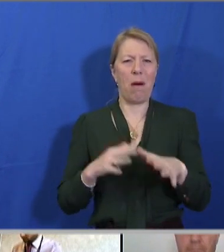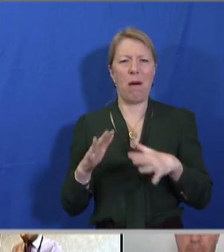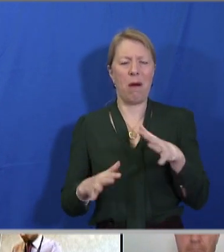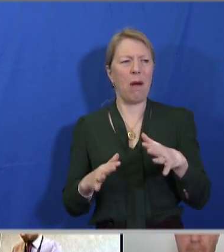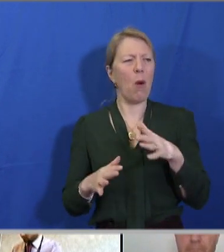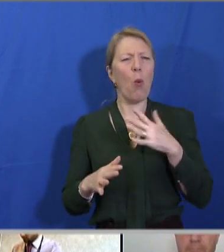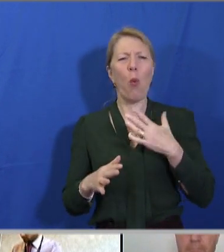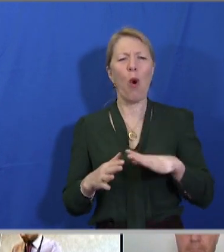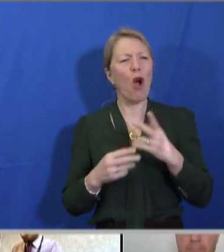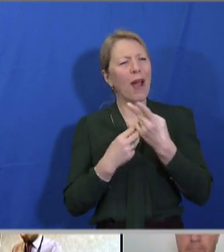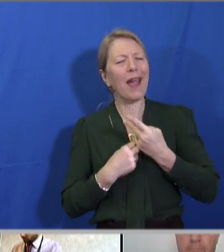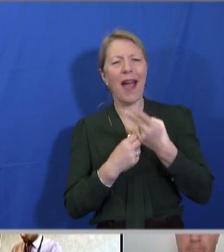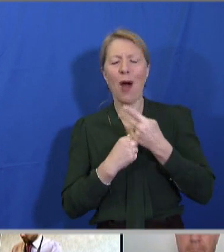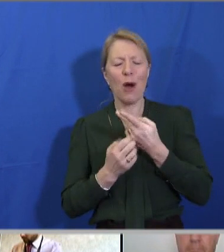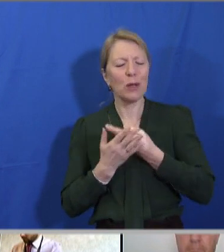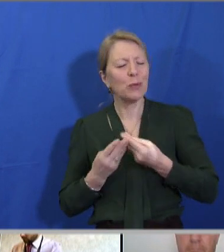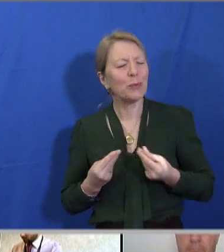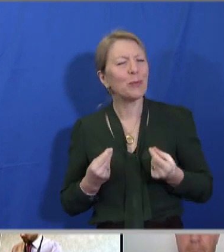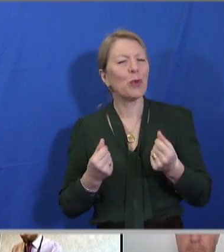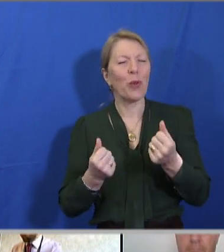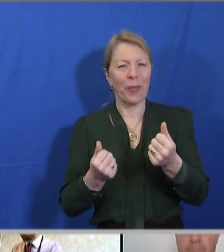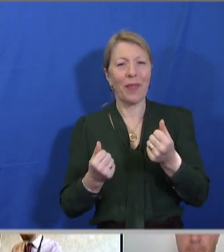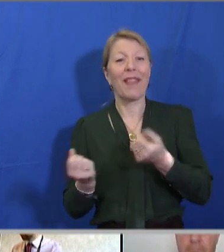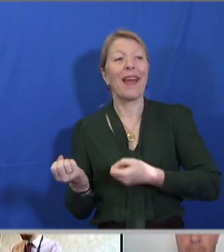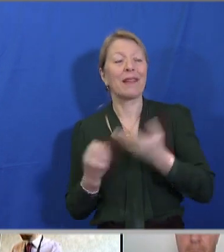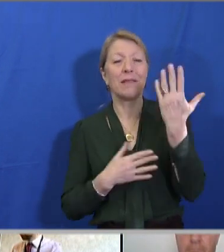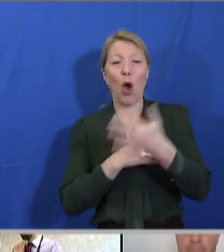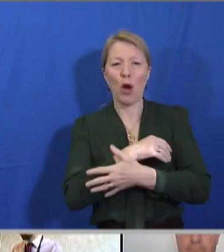care and that they are actually safe in hospital?